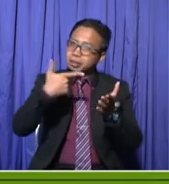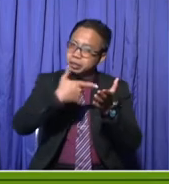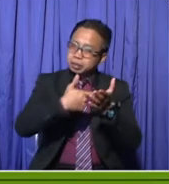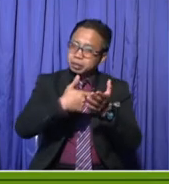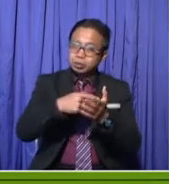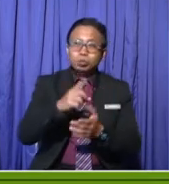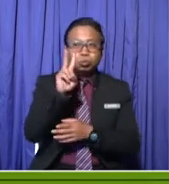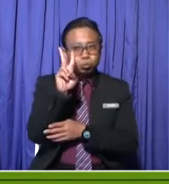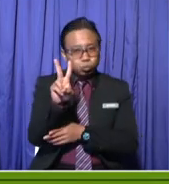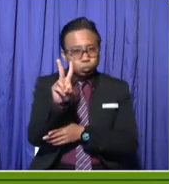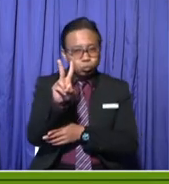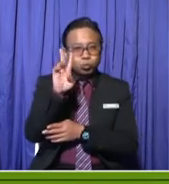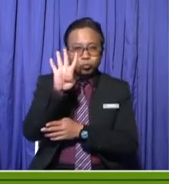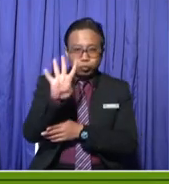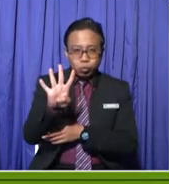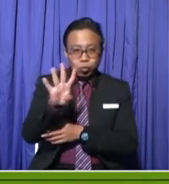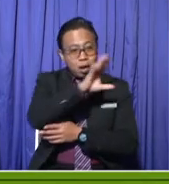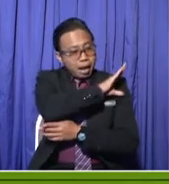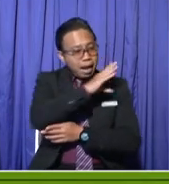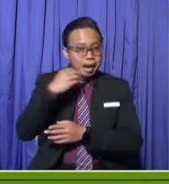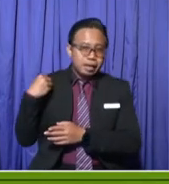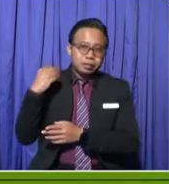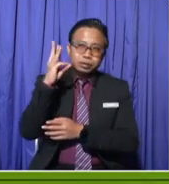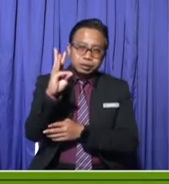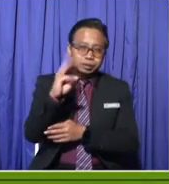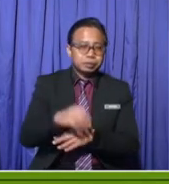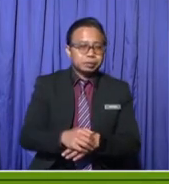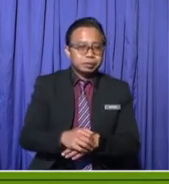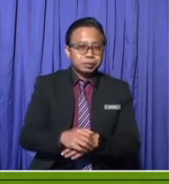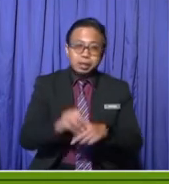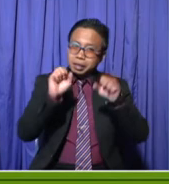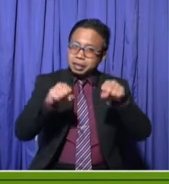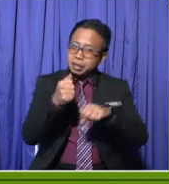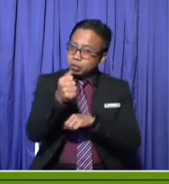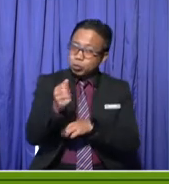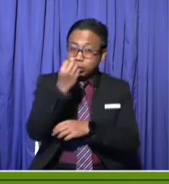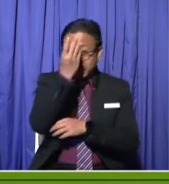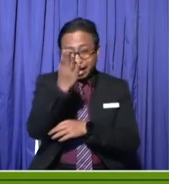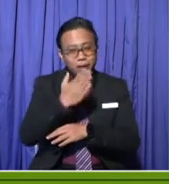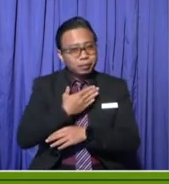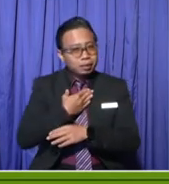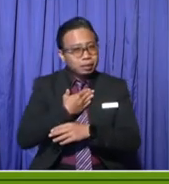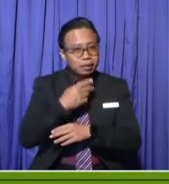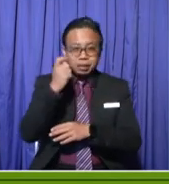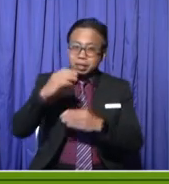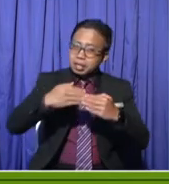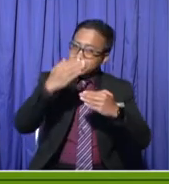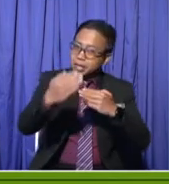2, 4 and 6. Can you tell me the next